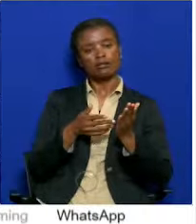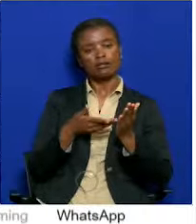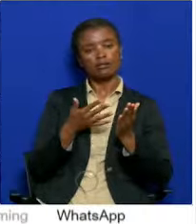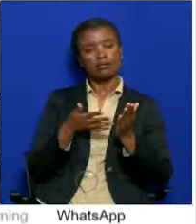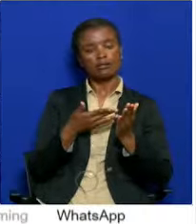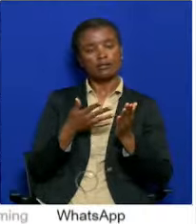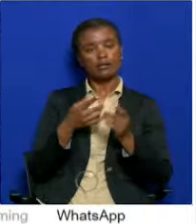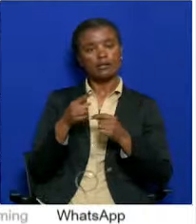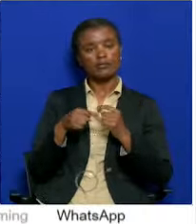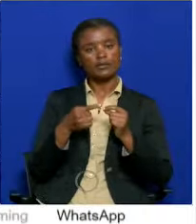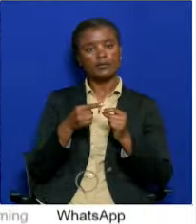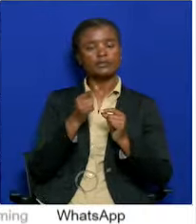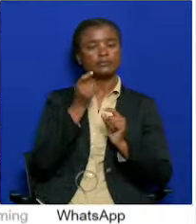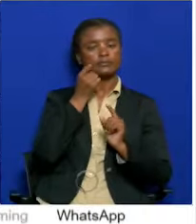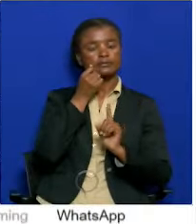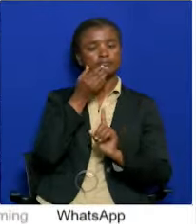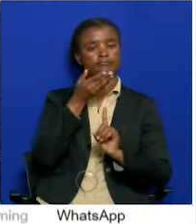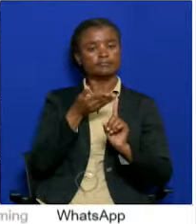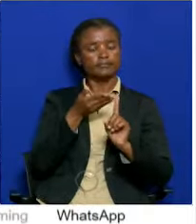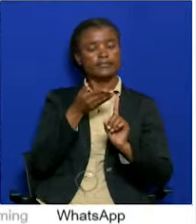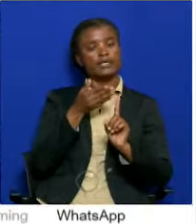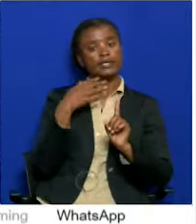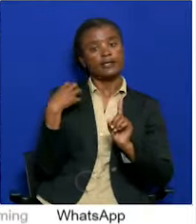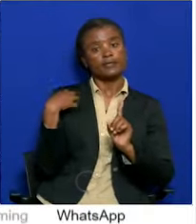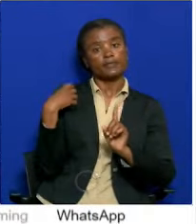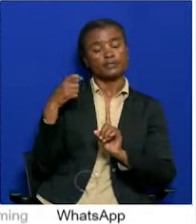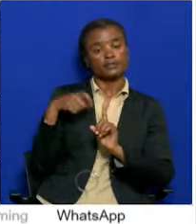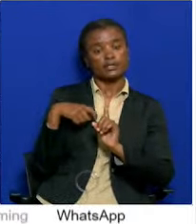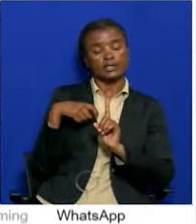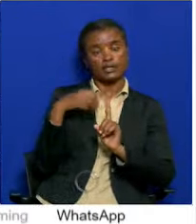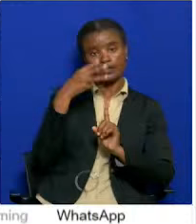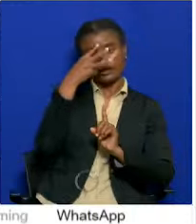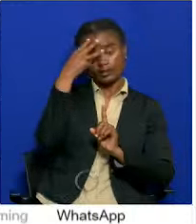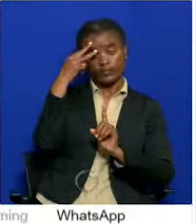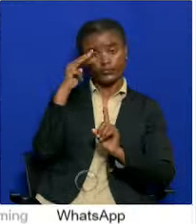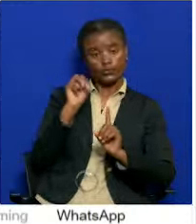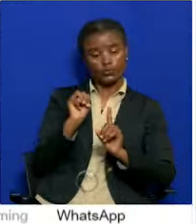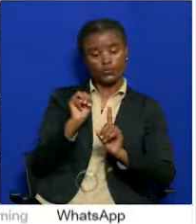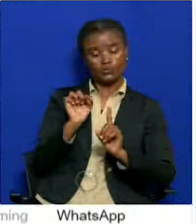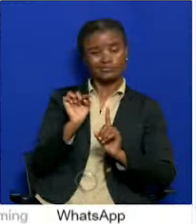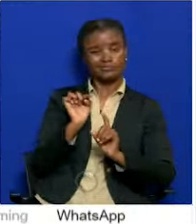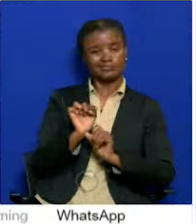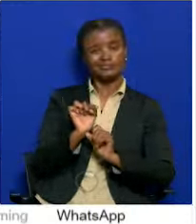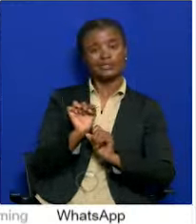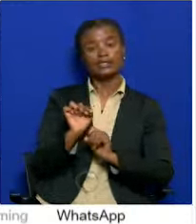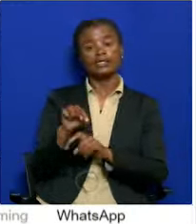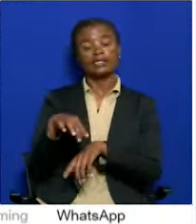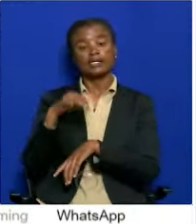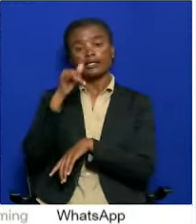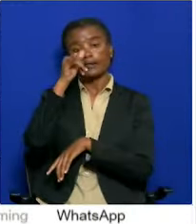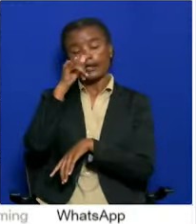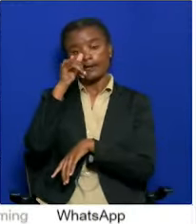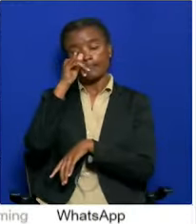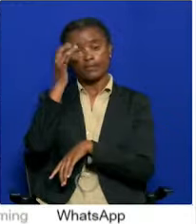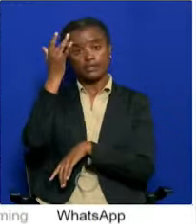Minister Mkunu dismissing the crime intelligence boss. So that would be General Kumalo.